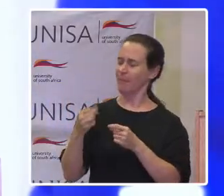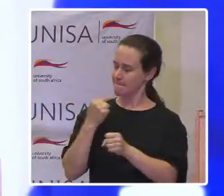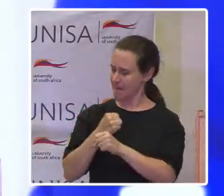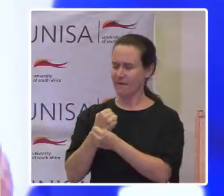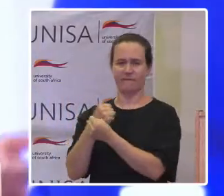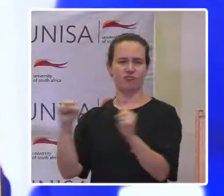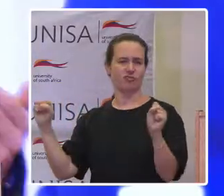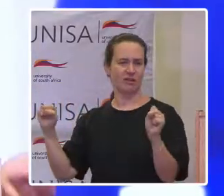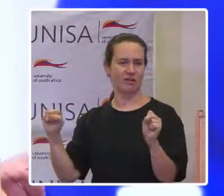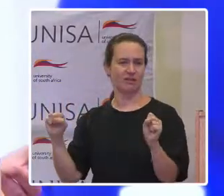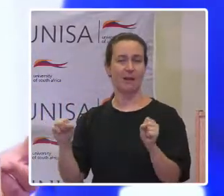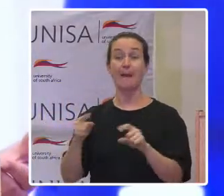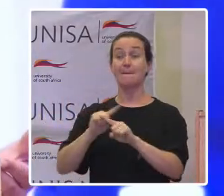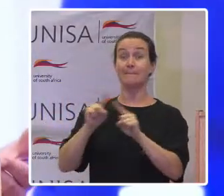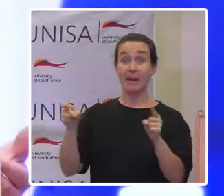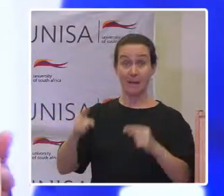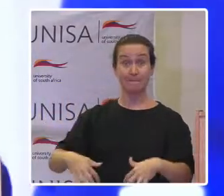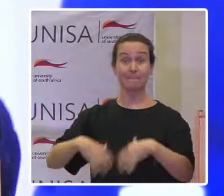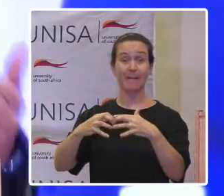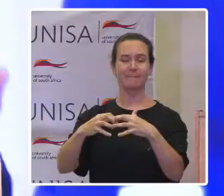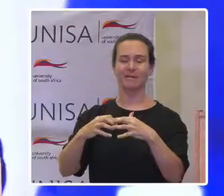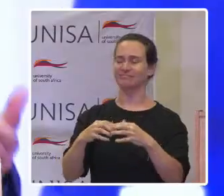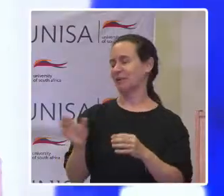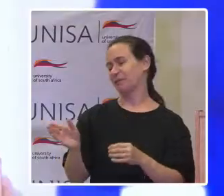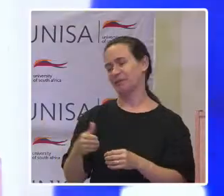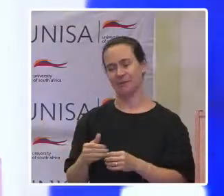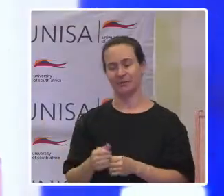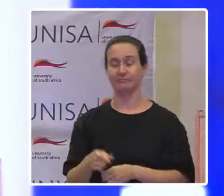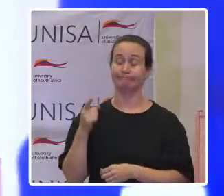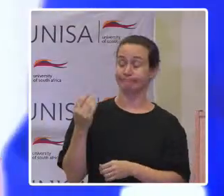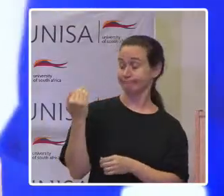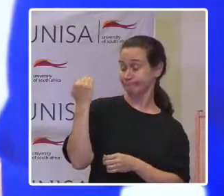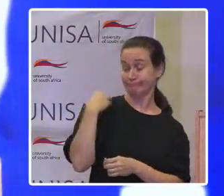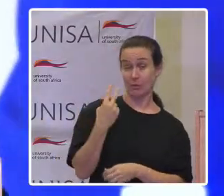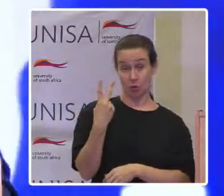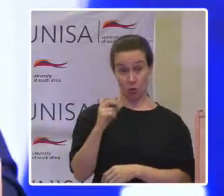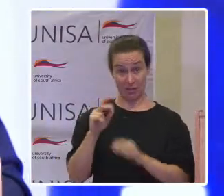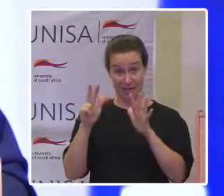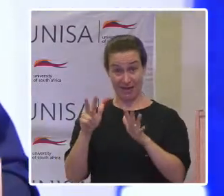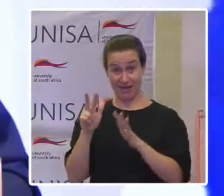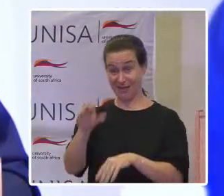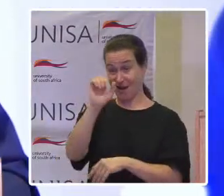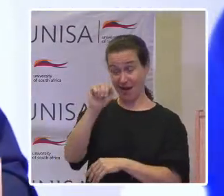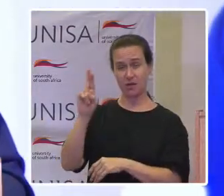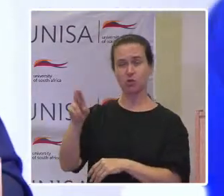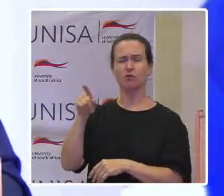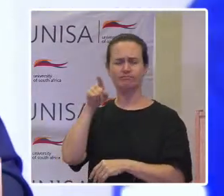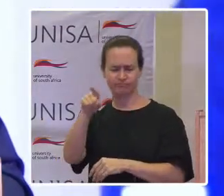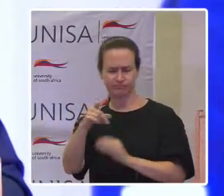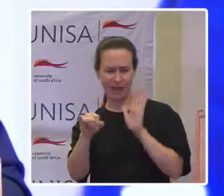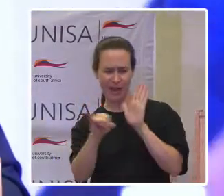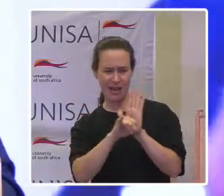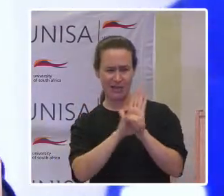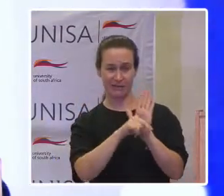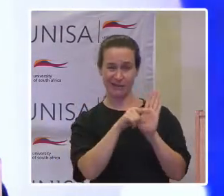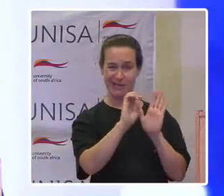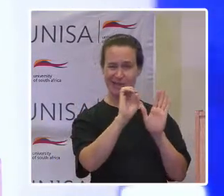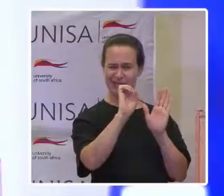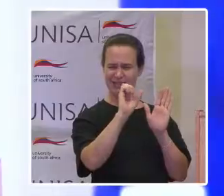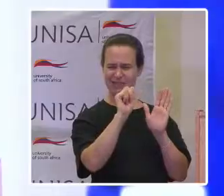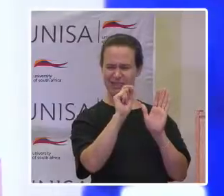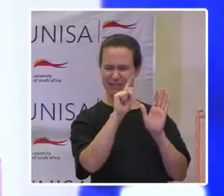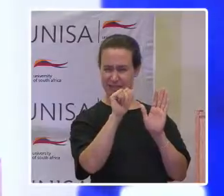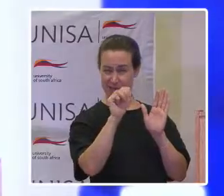Unfortunately, no implementation. In 2018, the African Union then identifies SATM as the flagship